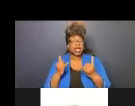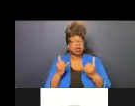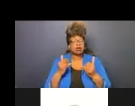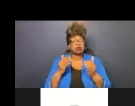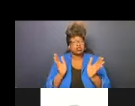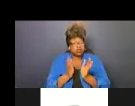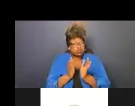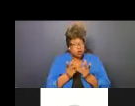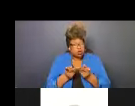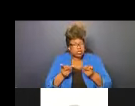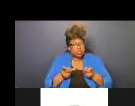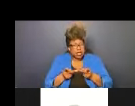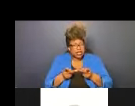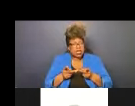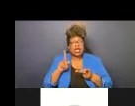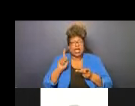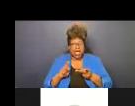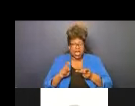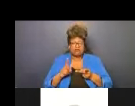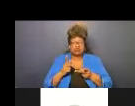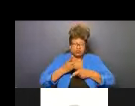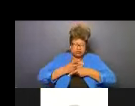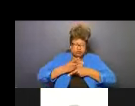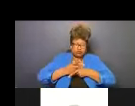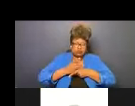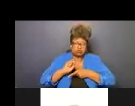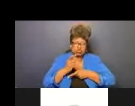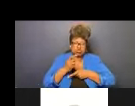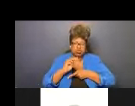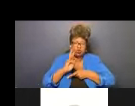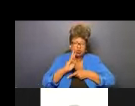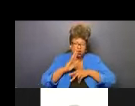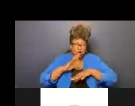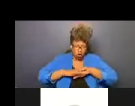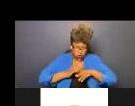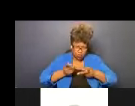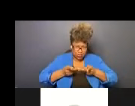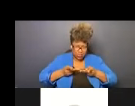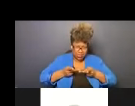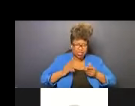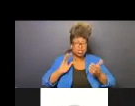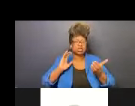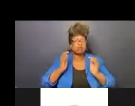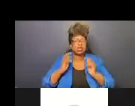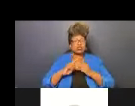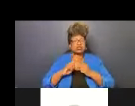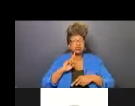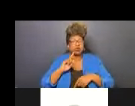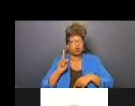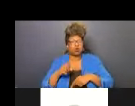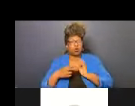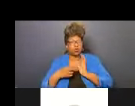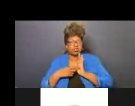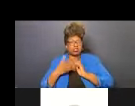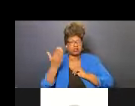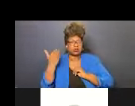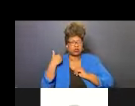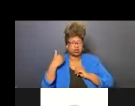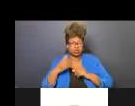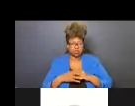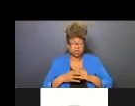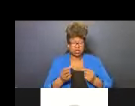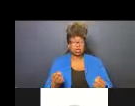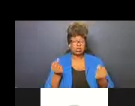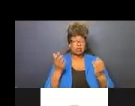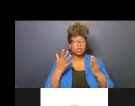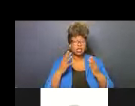detain stormwater on site compared to the previous ordinance. For shared goals, many municipalities, especially